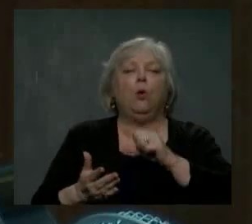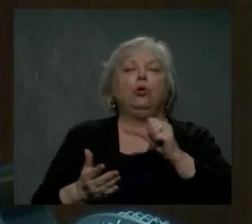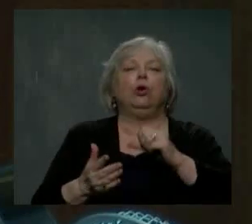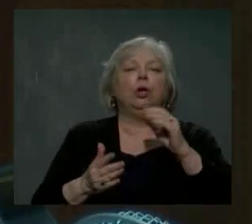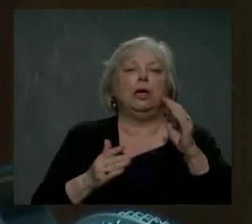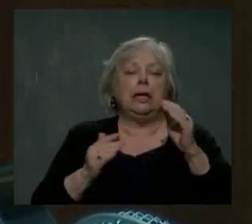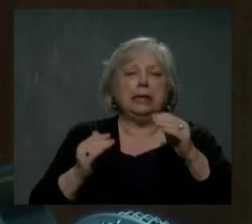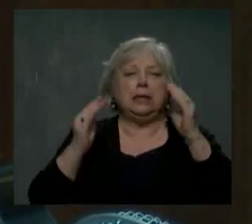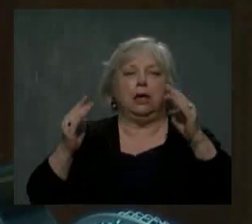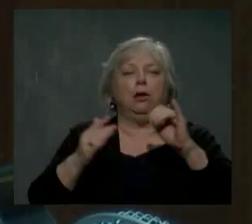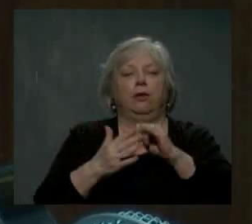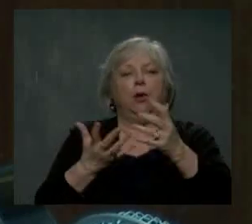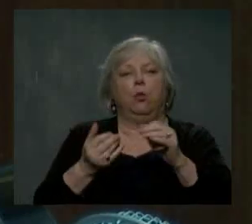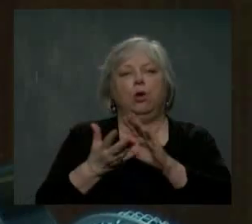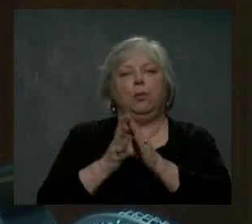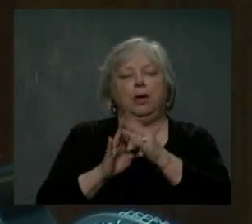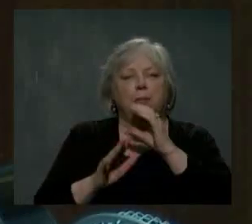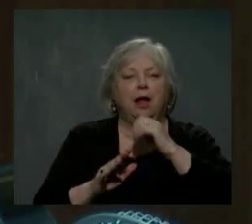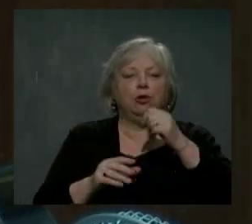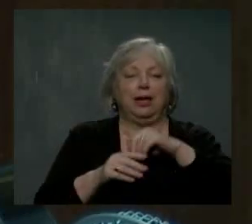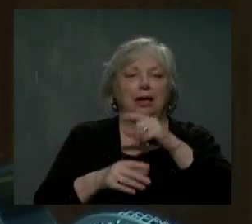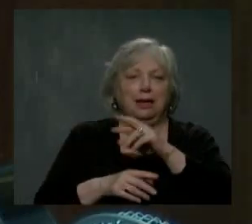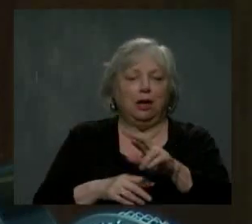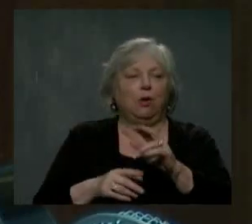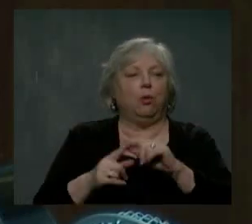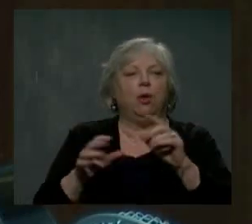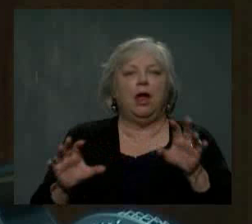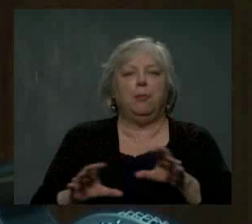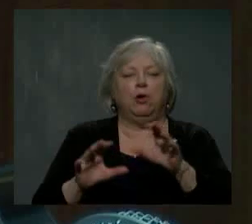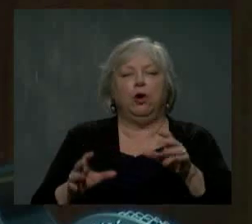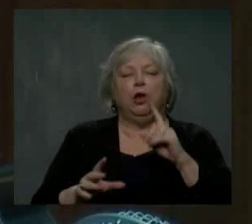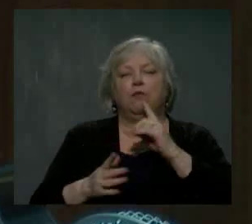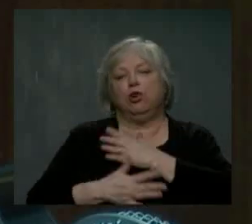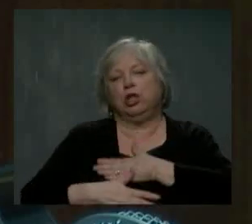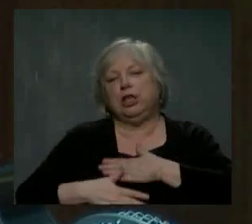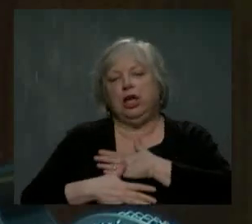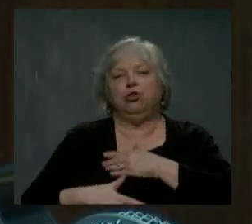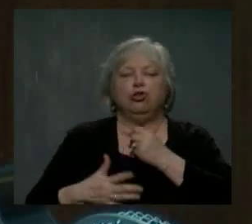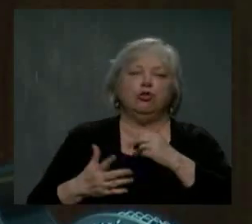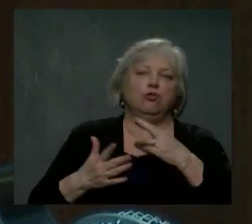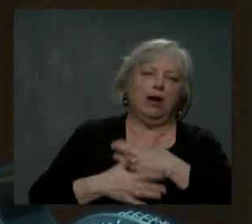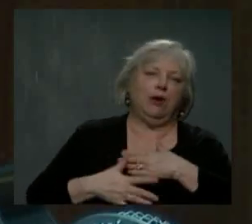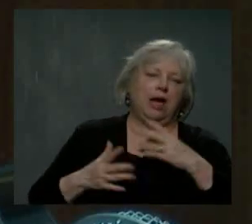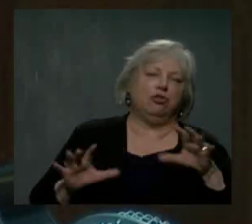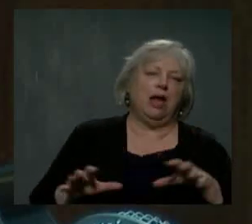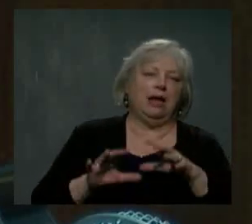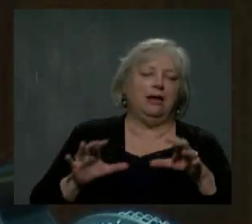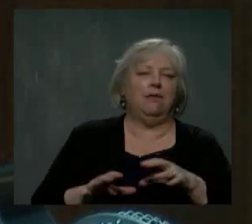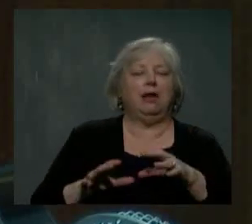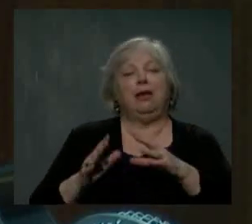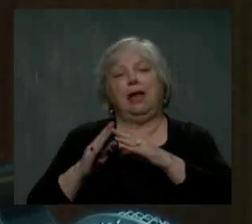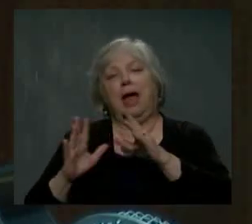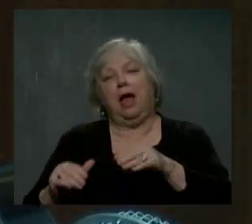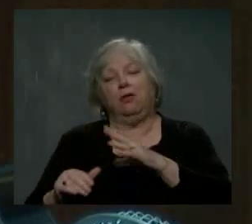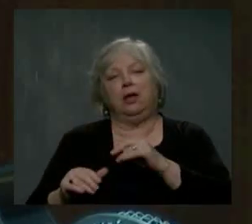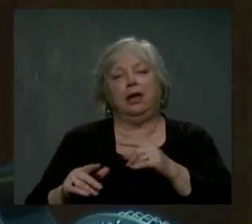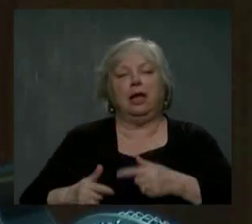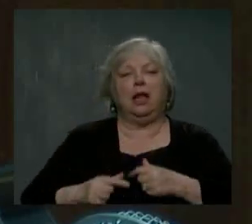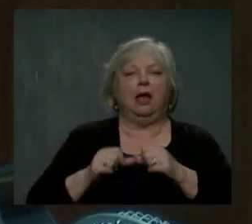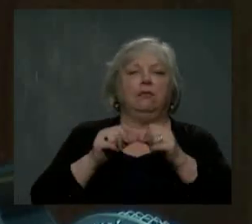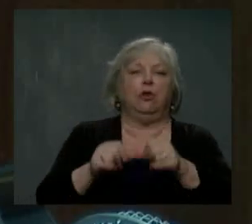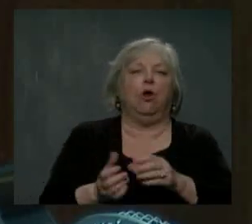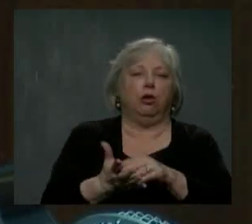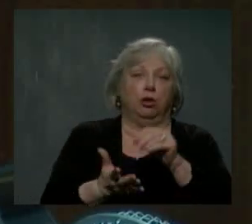a variety of options in retirement, leisure and recreational activities, housing and lifelong learning? I